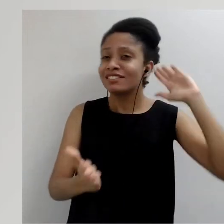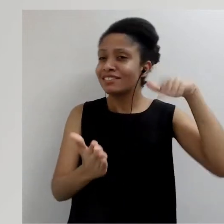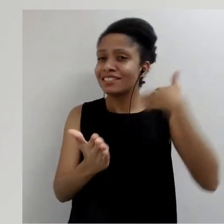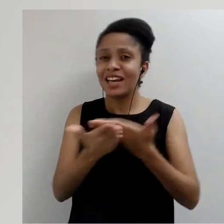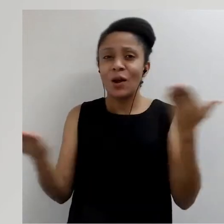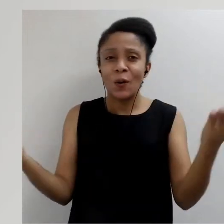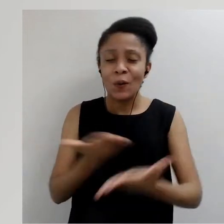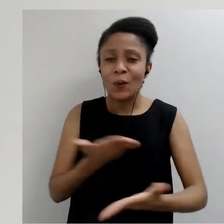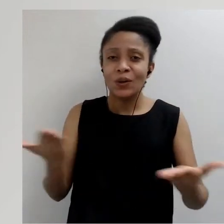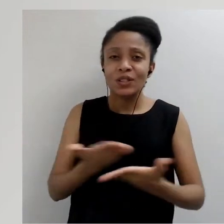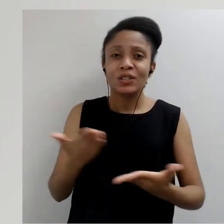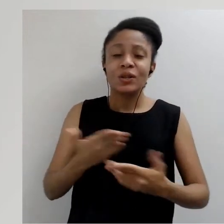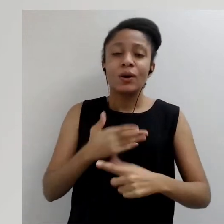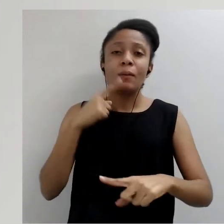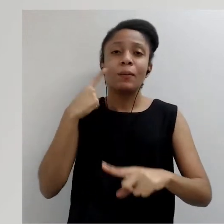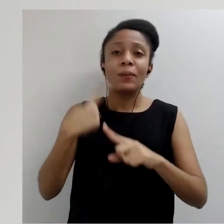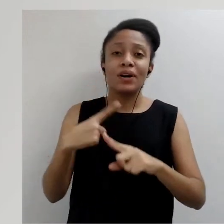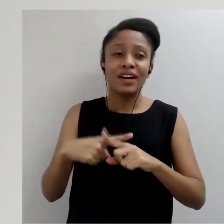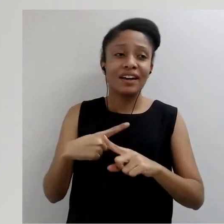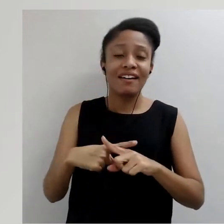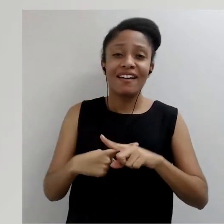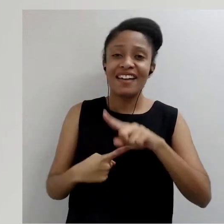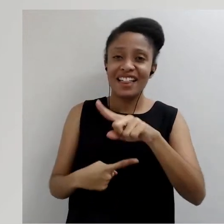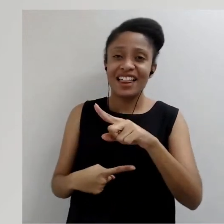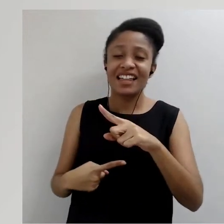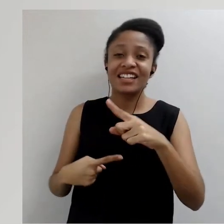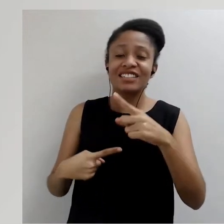amazing. We still talk about the presentation till today.